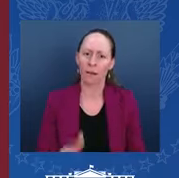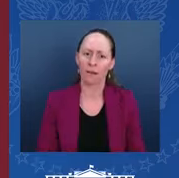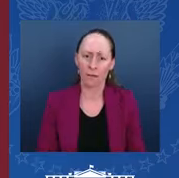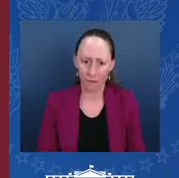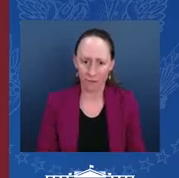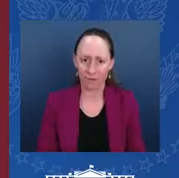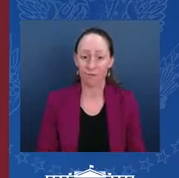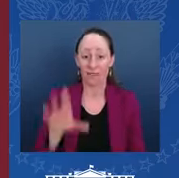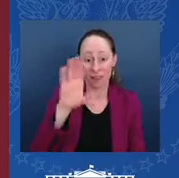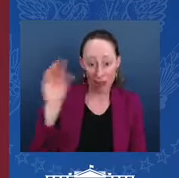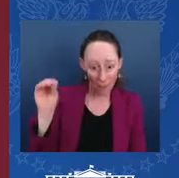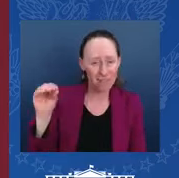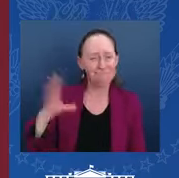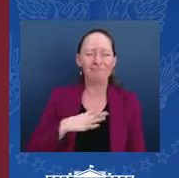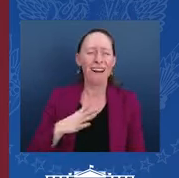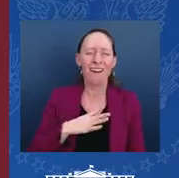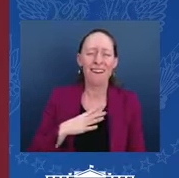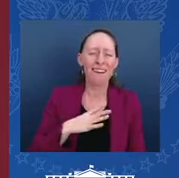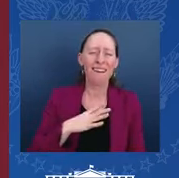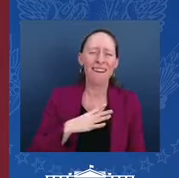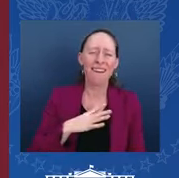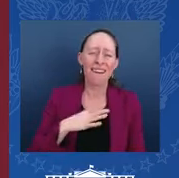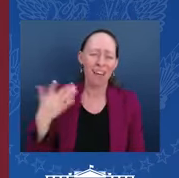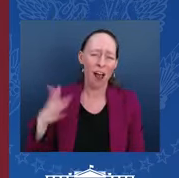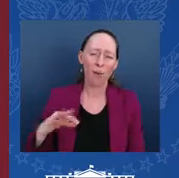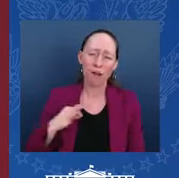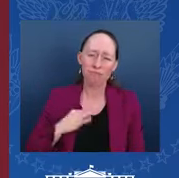profit. Cost them $10 to make it.